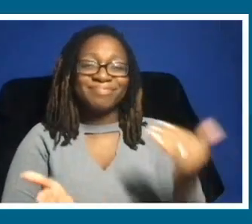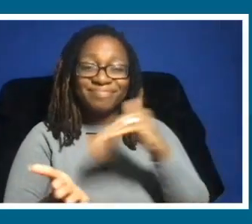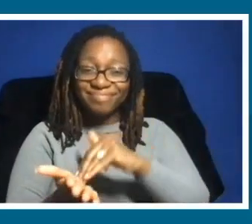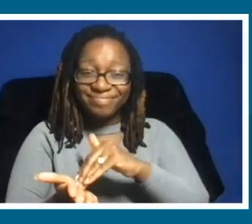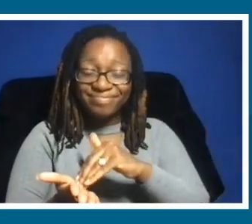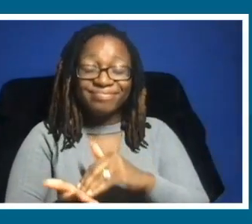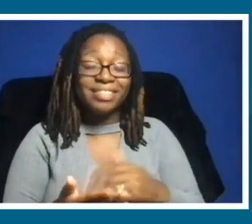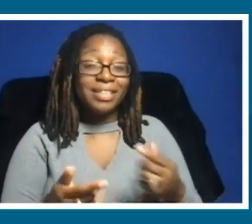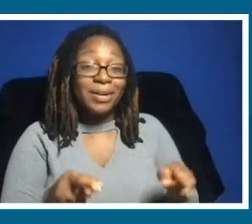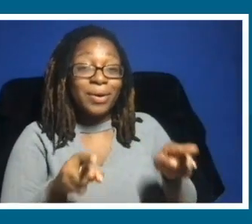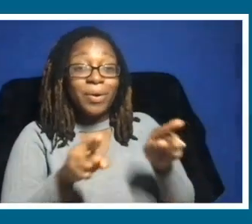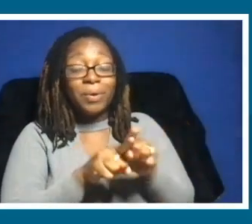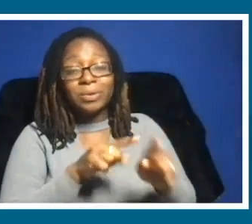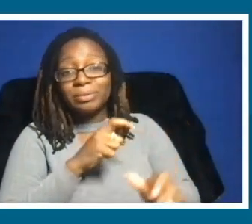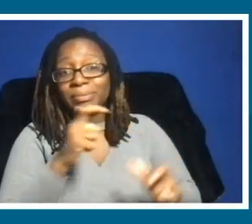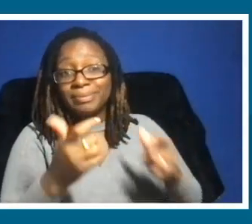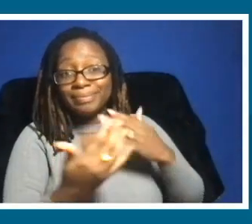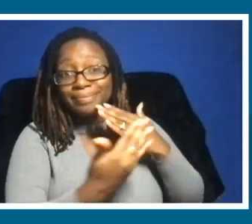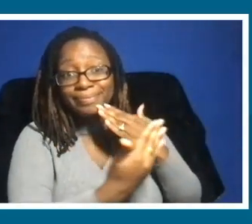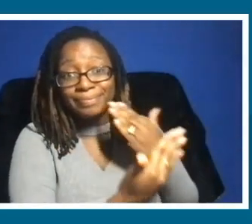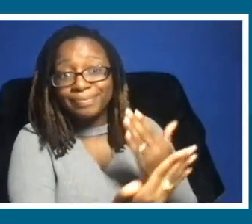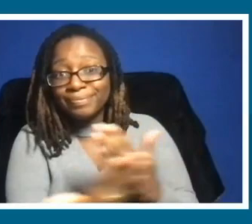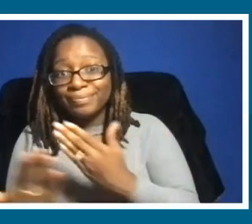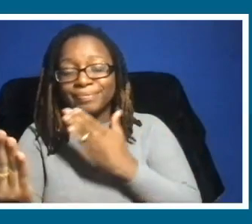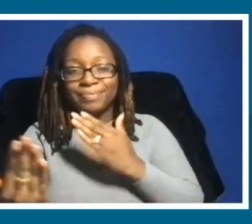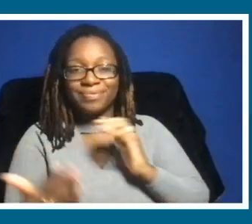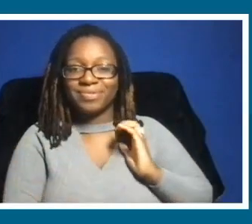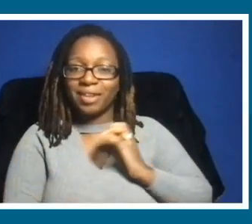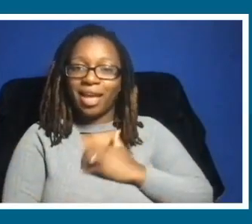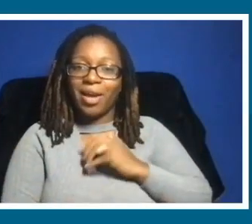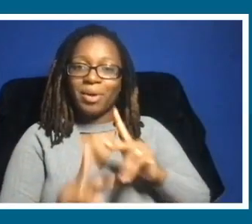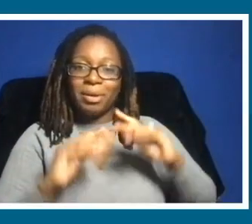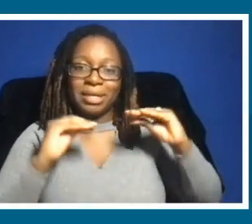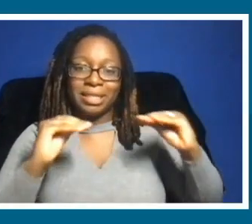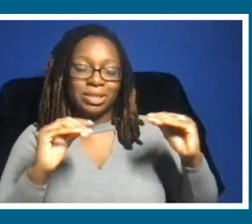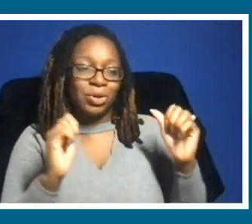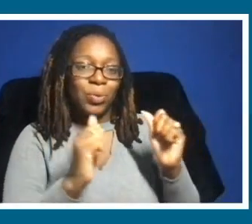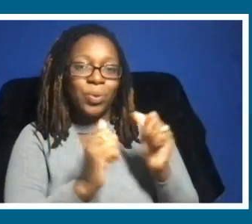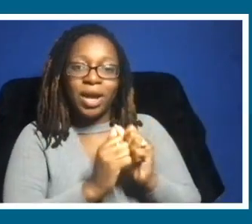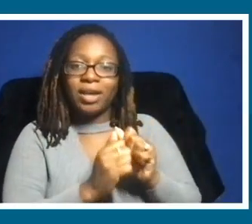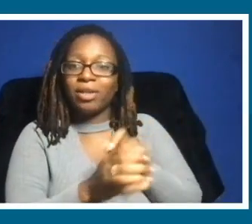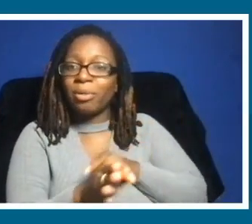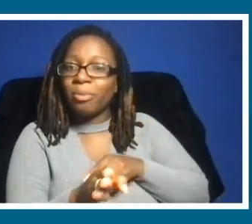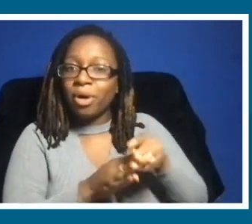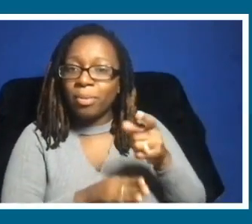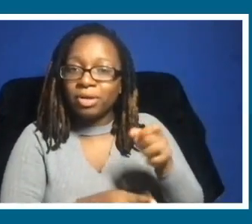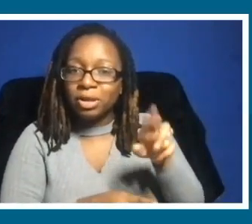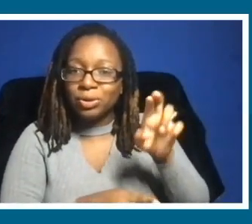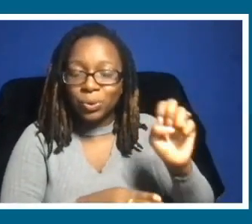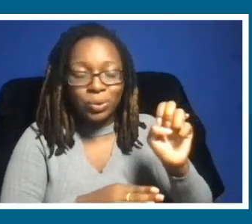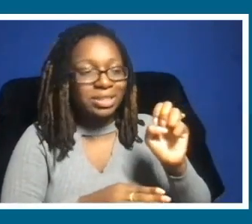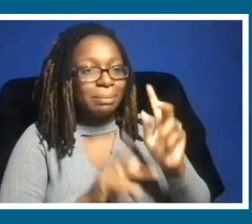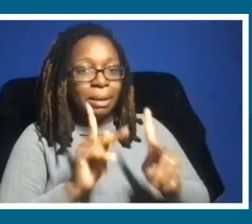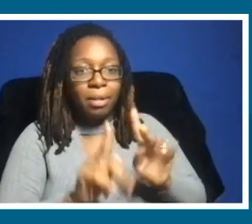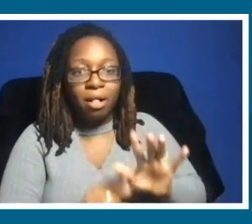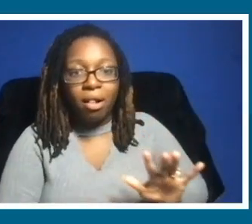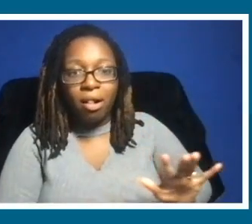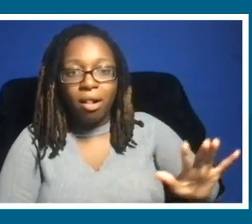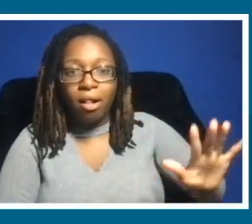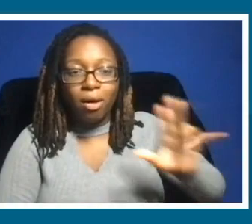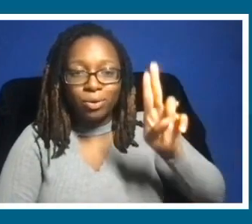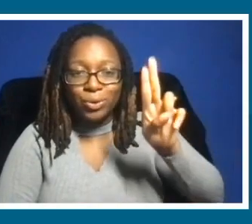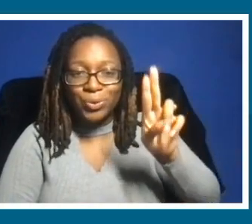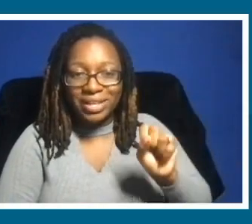big thank you to many of our Teaching with Primary Sources partners all across the country who